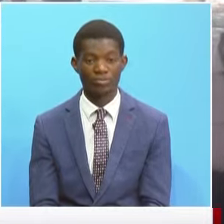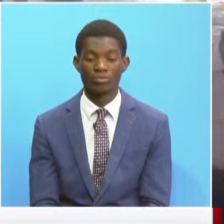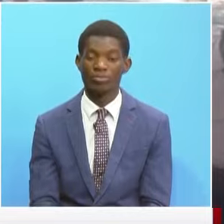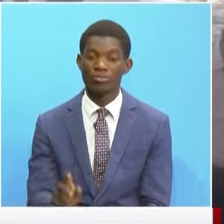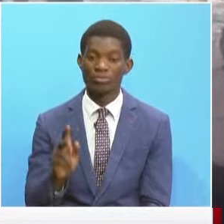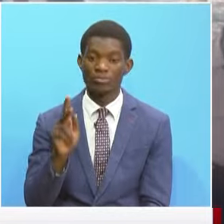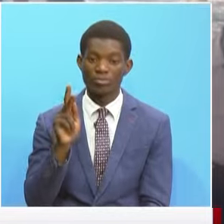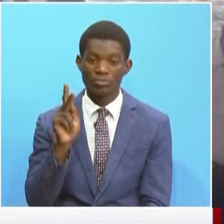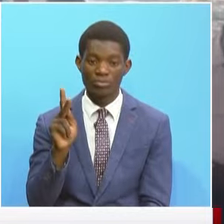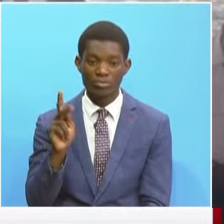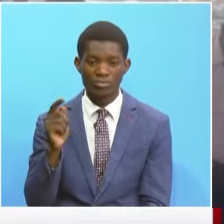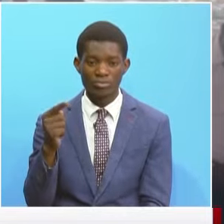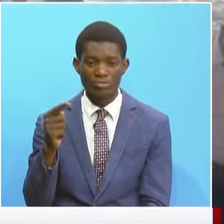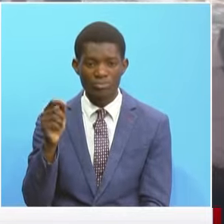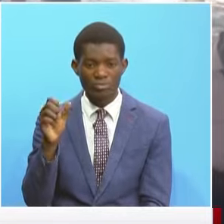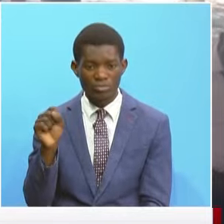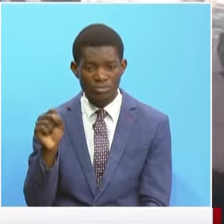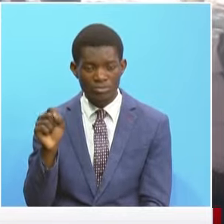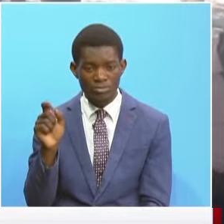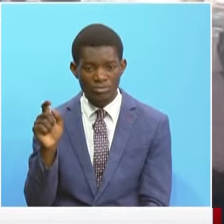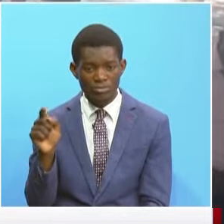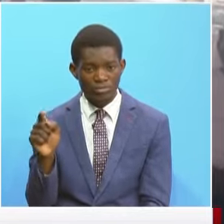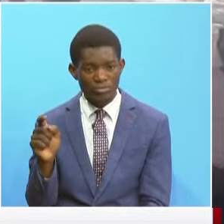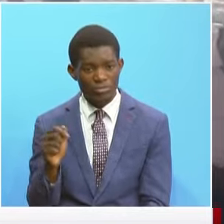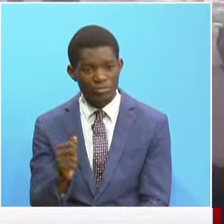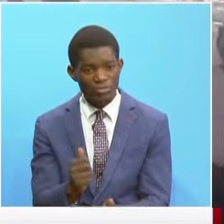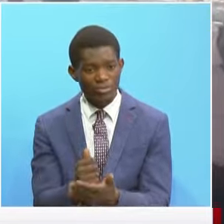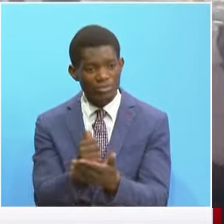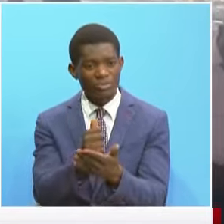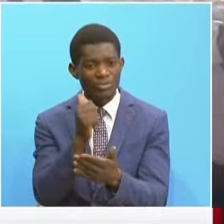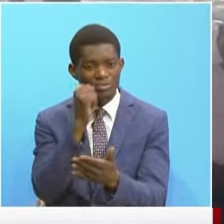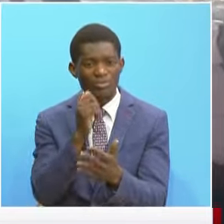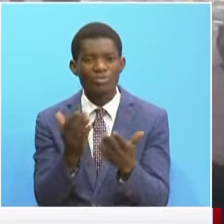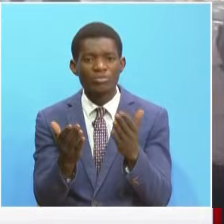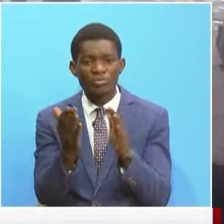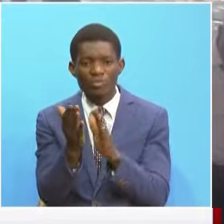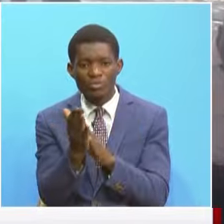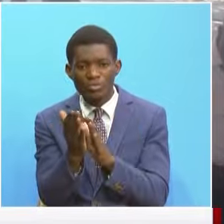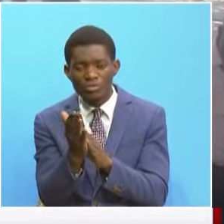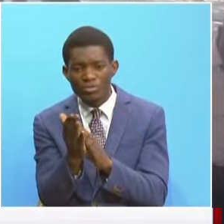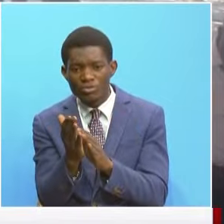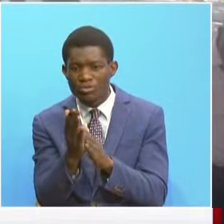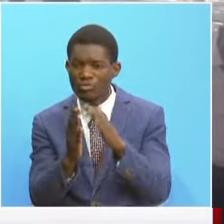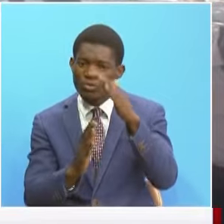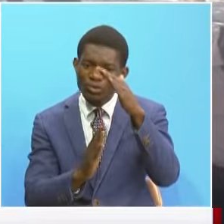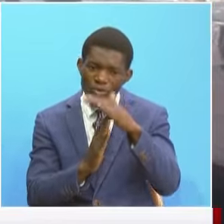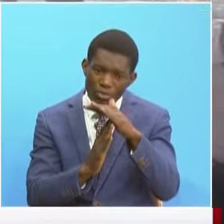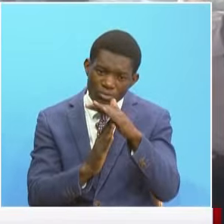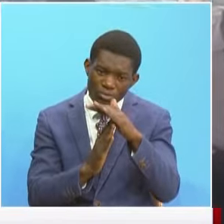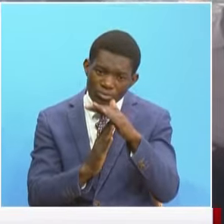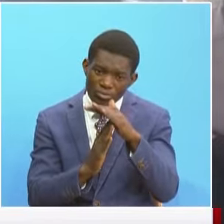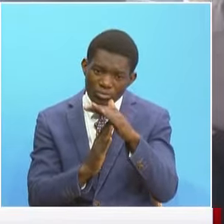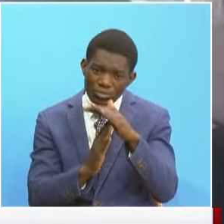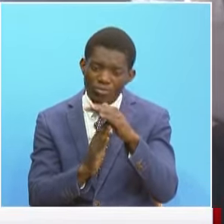had dropped out while in grade 9 to 12 and had a report form from their previous school.